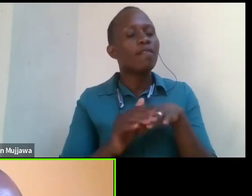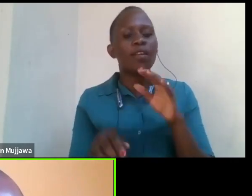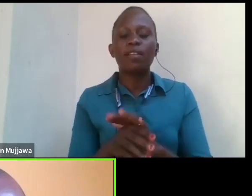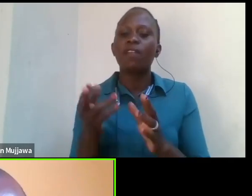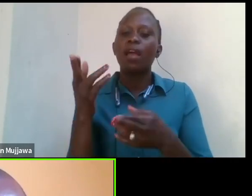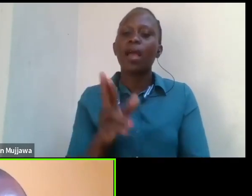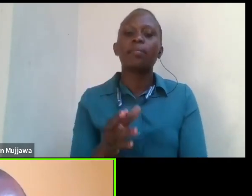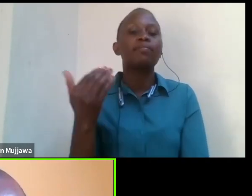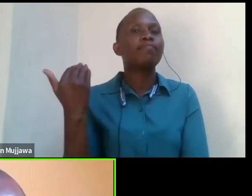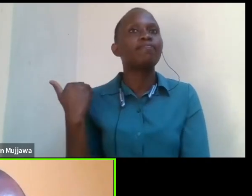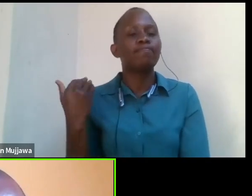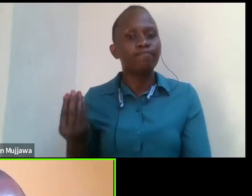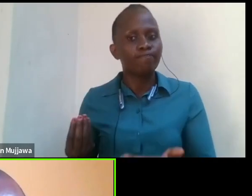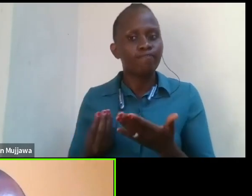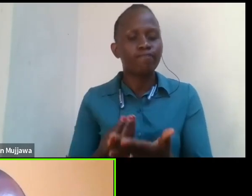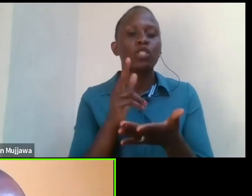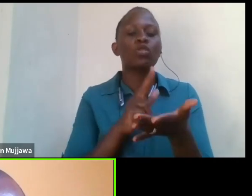use.